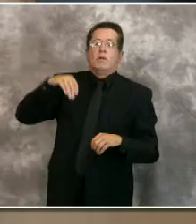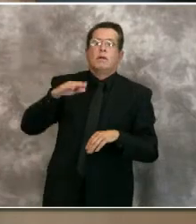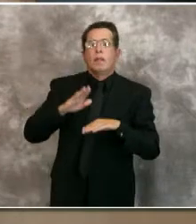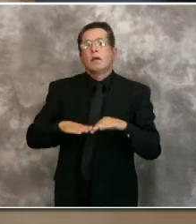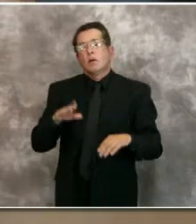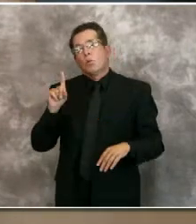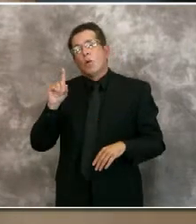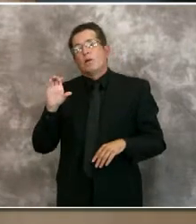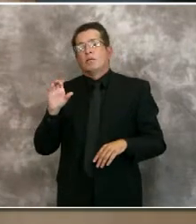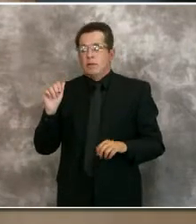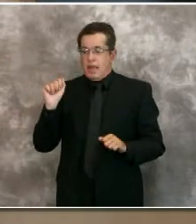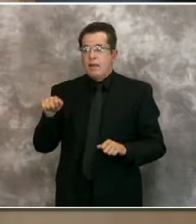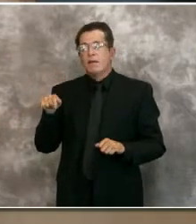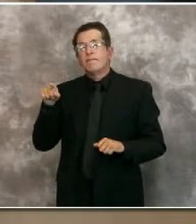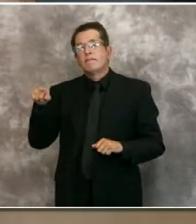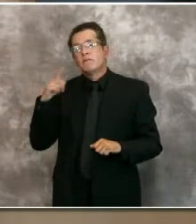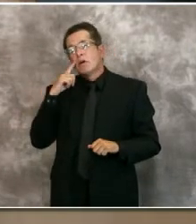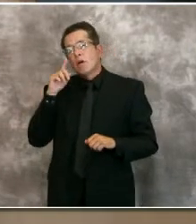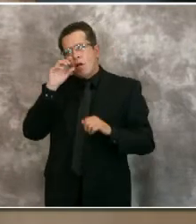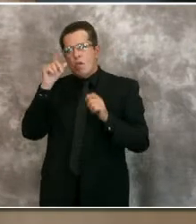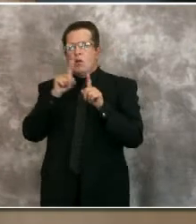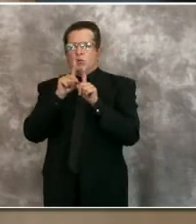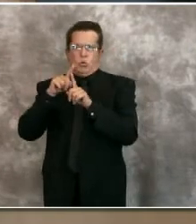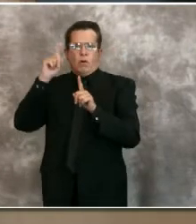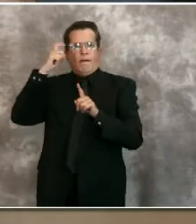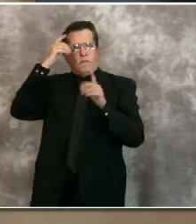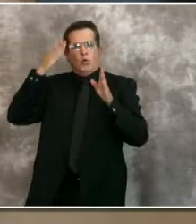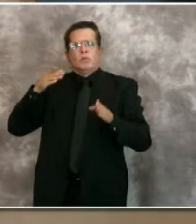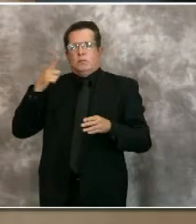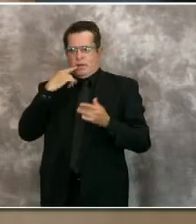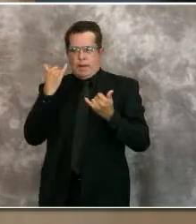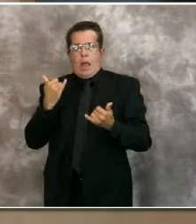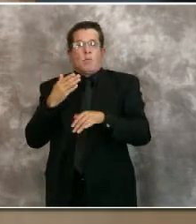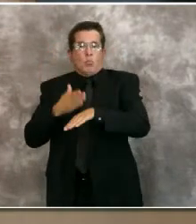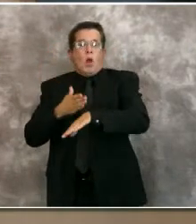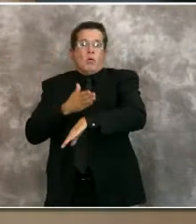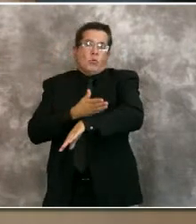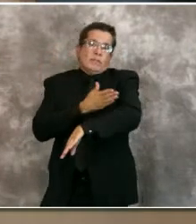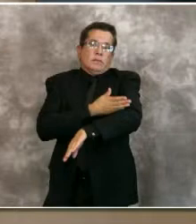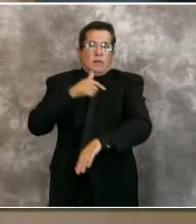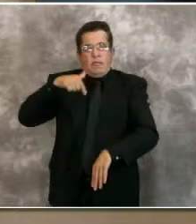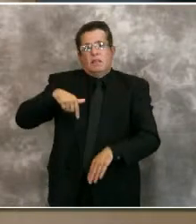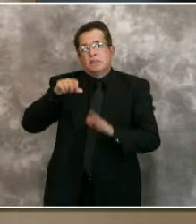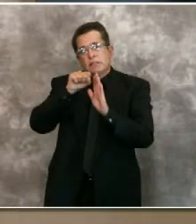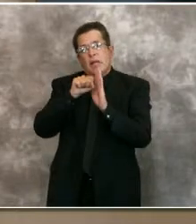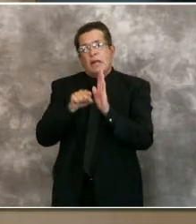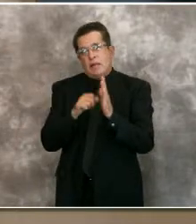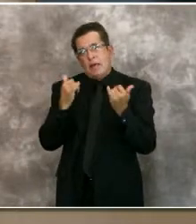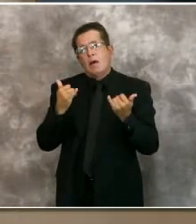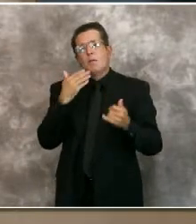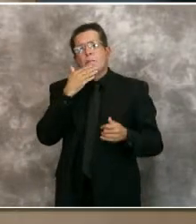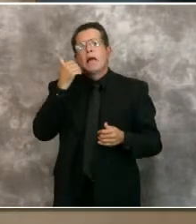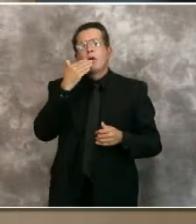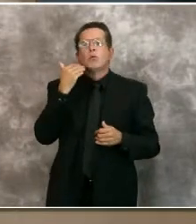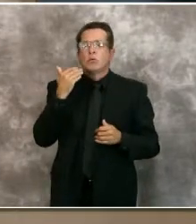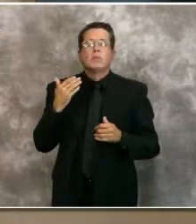today also talked a little bit about the progress we've made as a state and what allows us to move forward. He